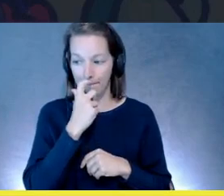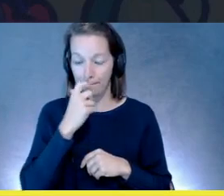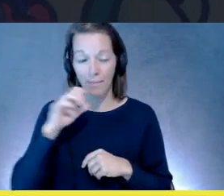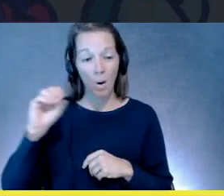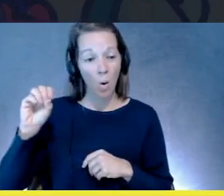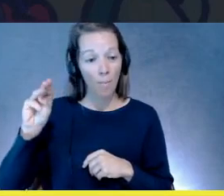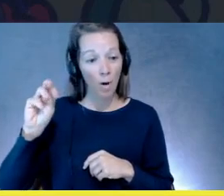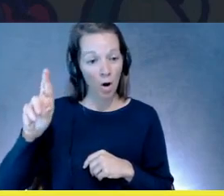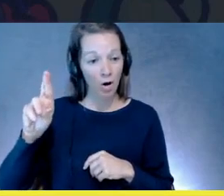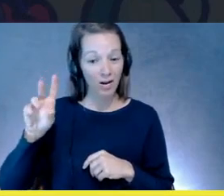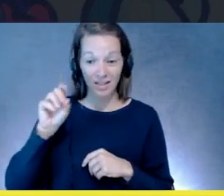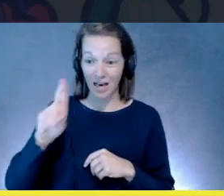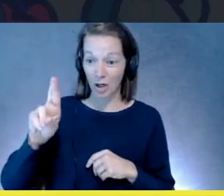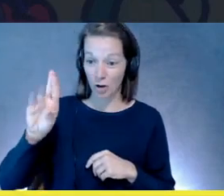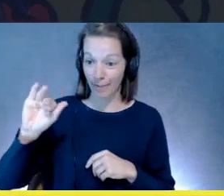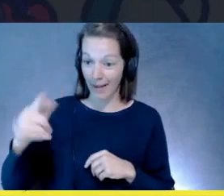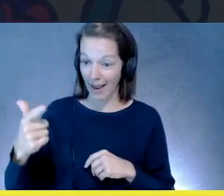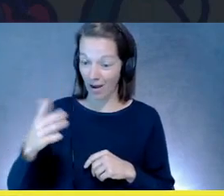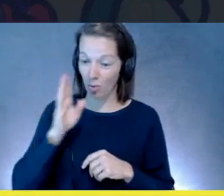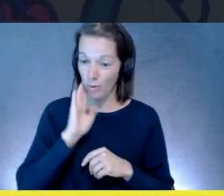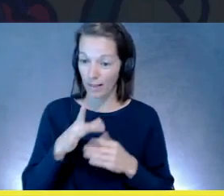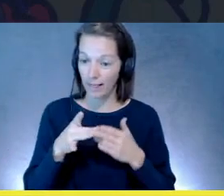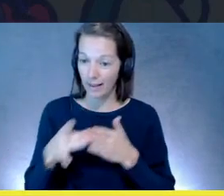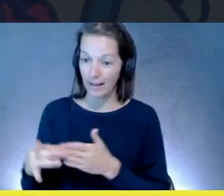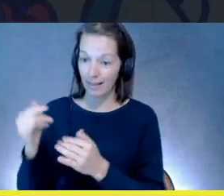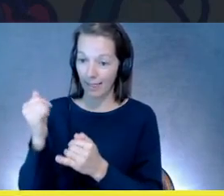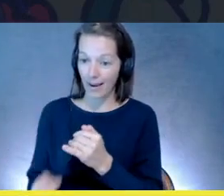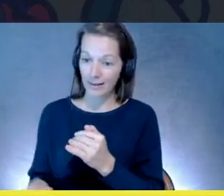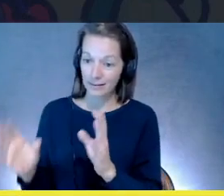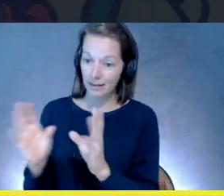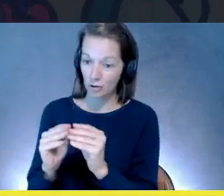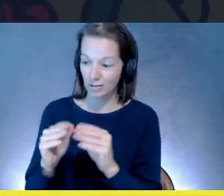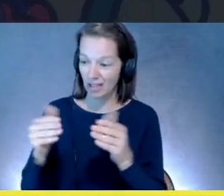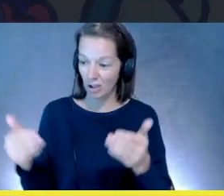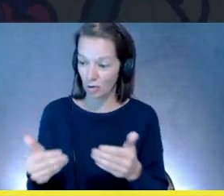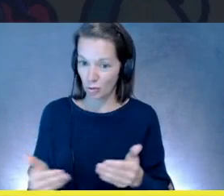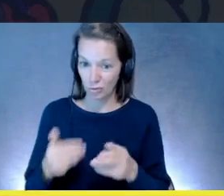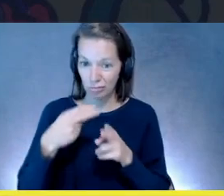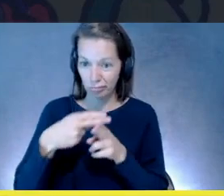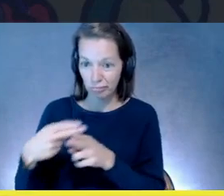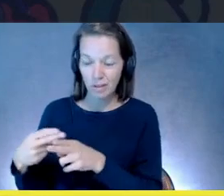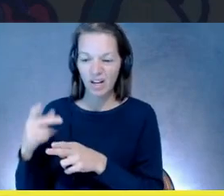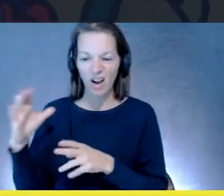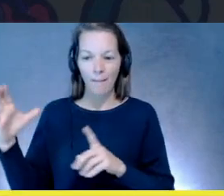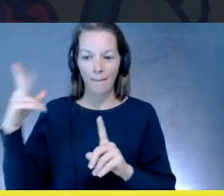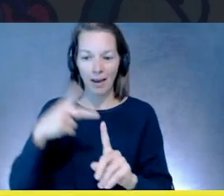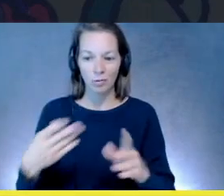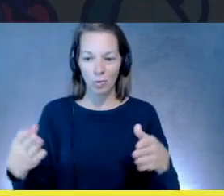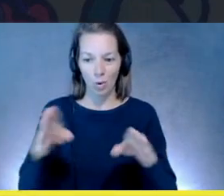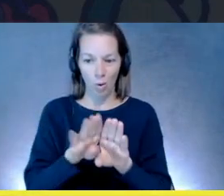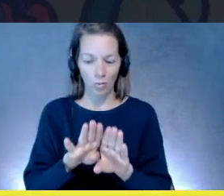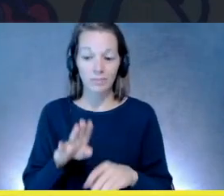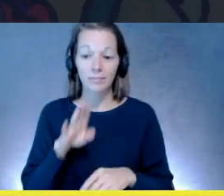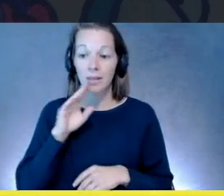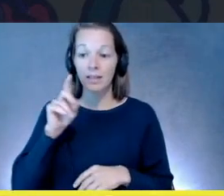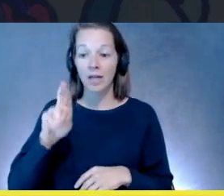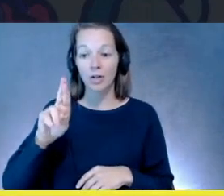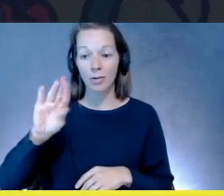Dr. Beg will lead us through the last session, introduce the speakers, and then I'll come back to close us out. Dr. Beg, over to